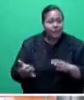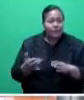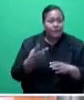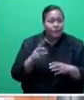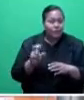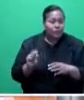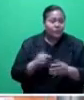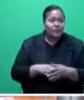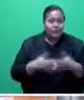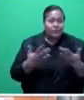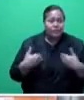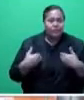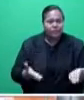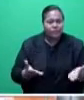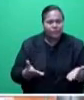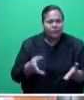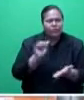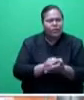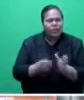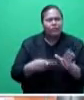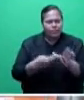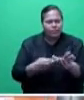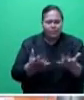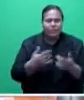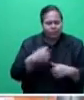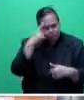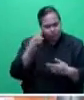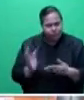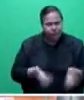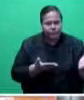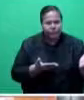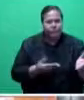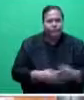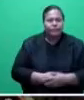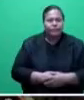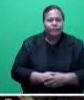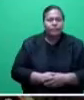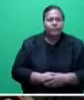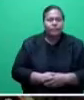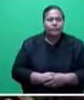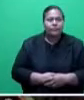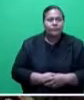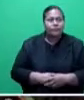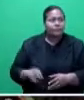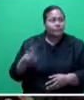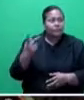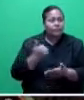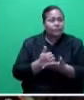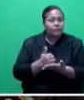That one hour will be given to debate the Bill with the right of reply given to me as a member moving this motion. Thank you, sir. Is there a seconder?